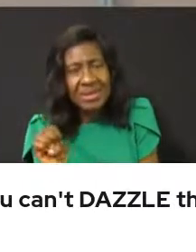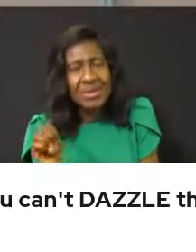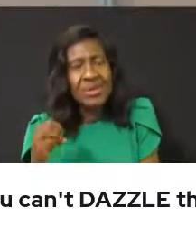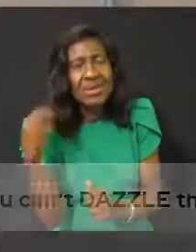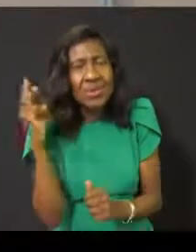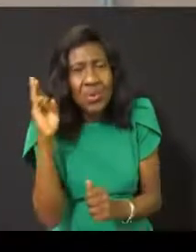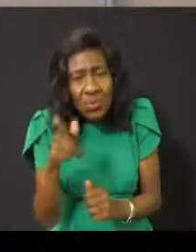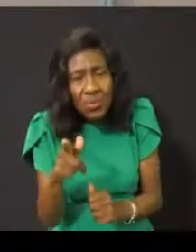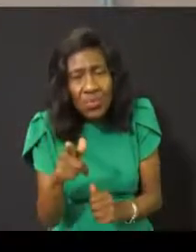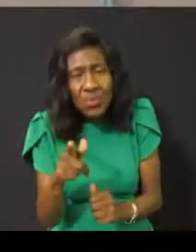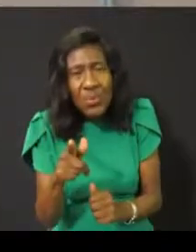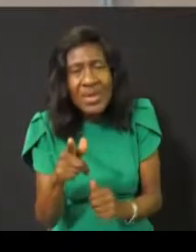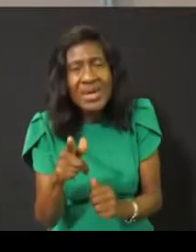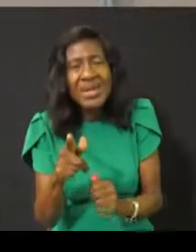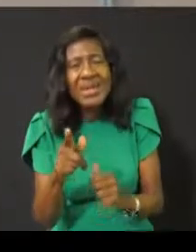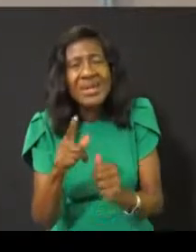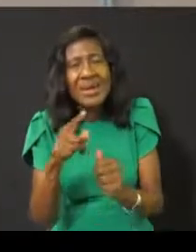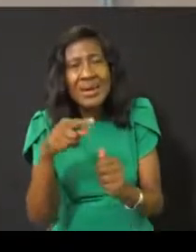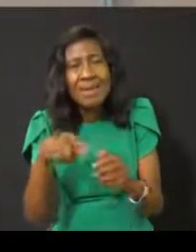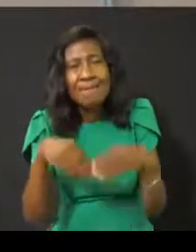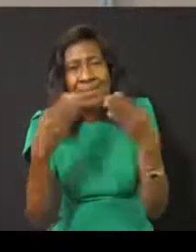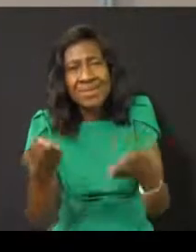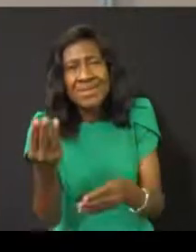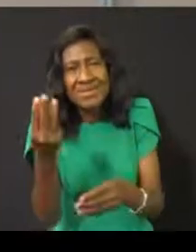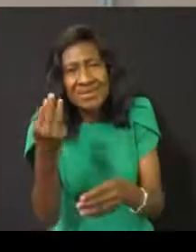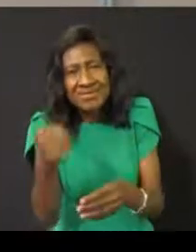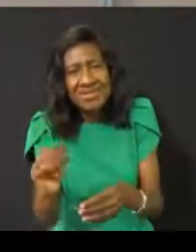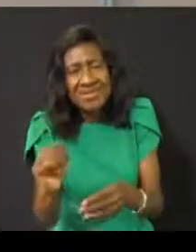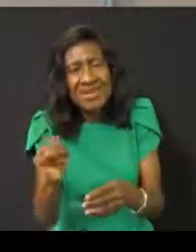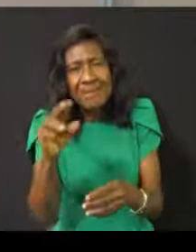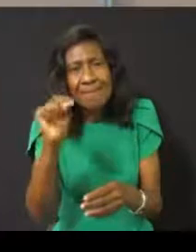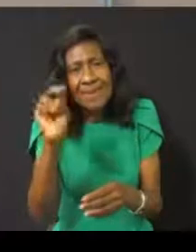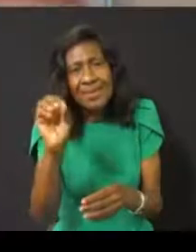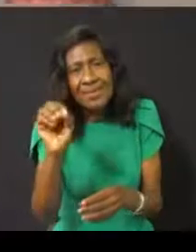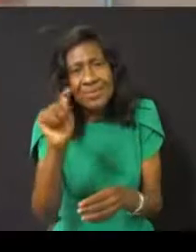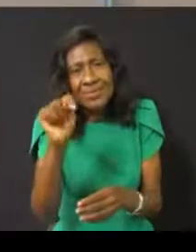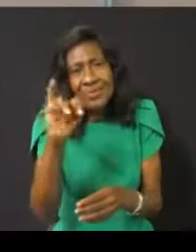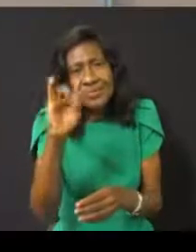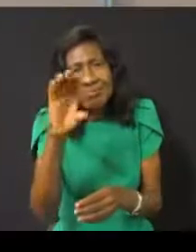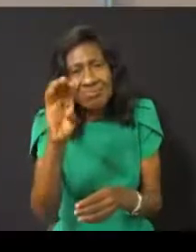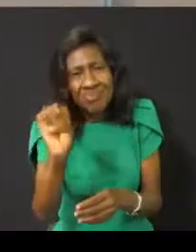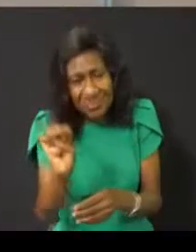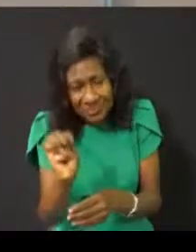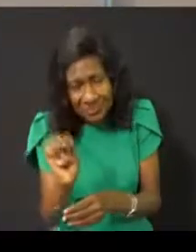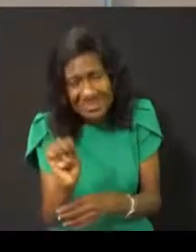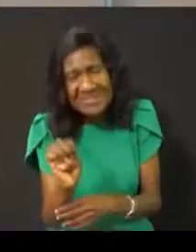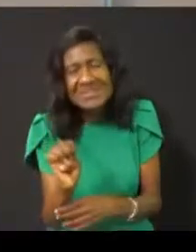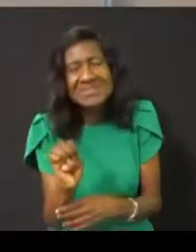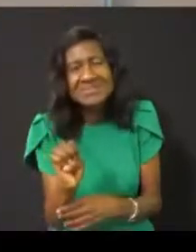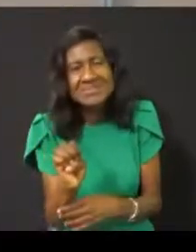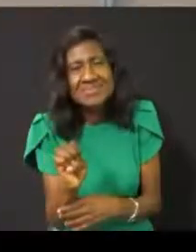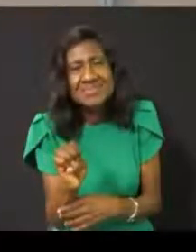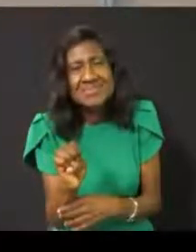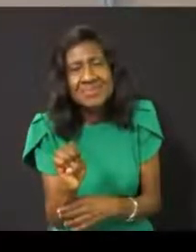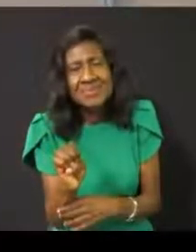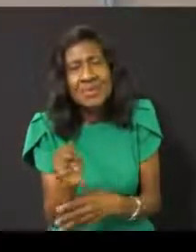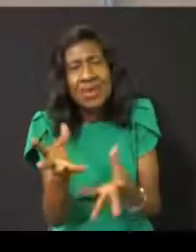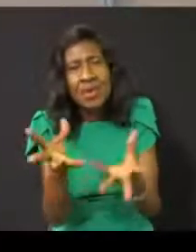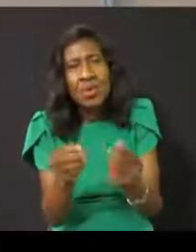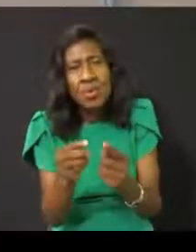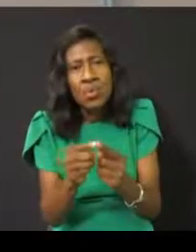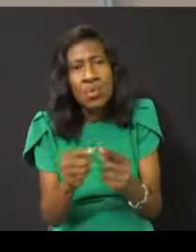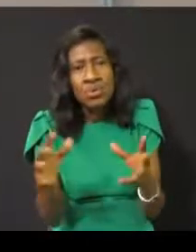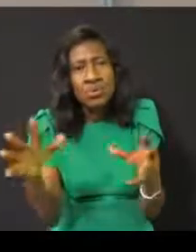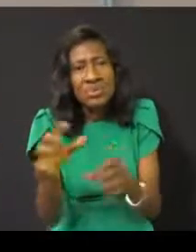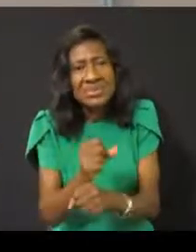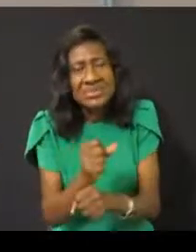my ministry in short order, so you can get that confirmation back up to the biggest boss in the airline to bring those lines forward. I want to take this